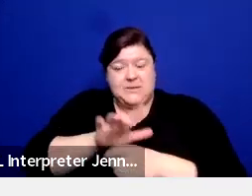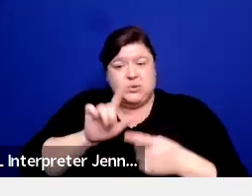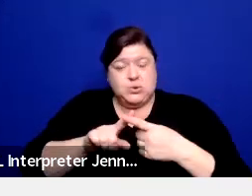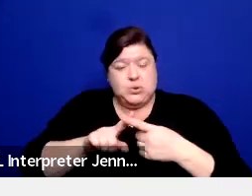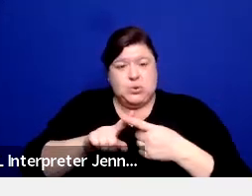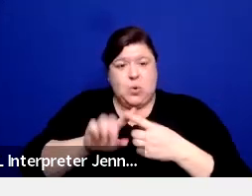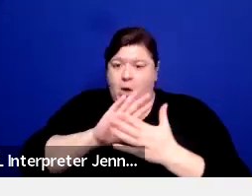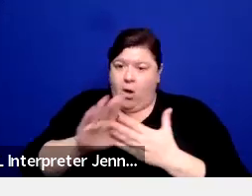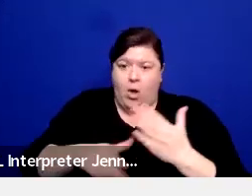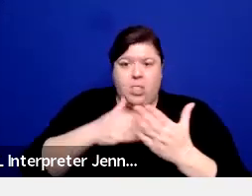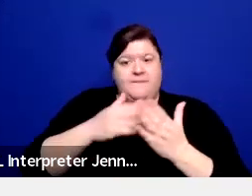grant requirements have also ended?